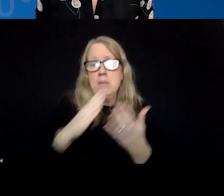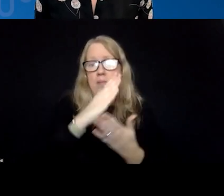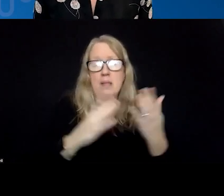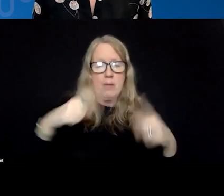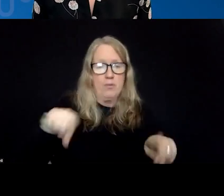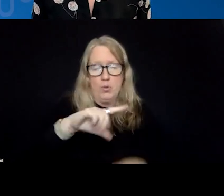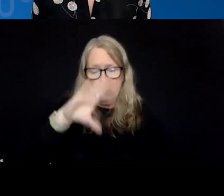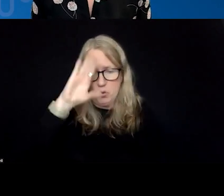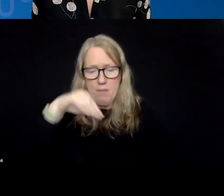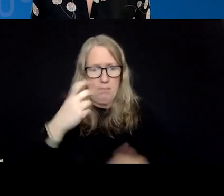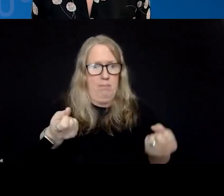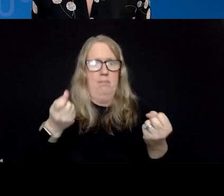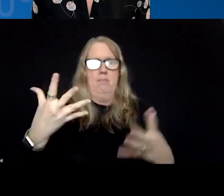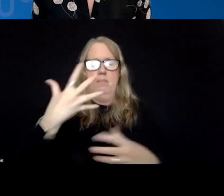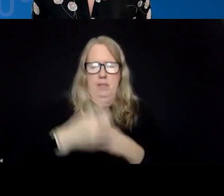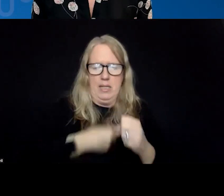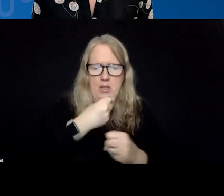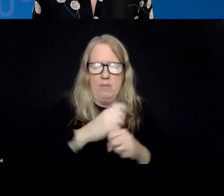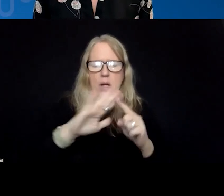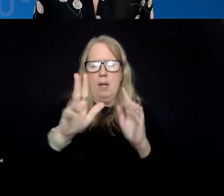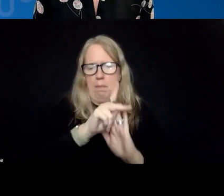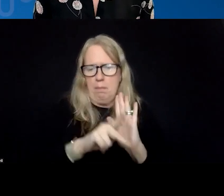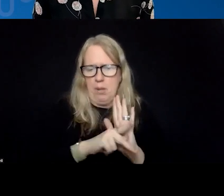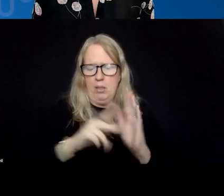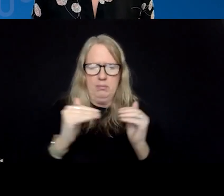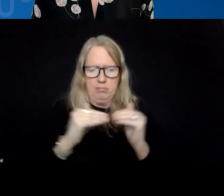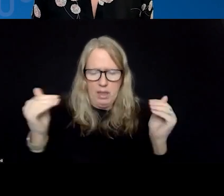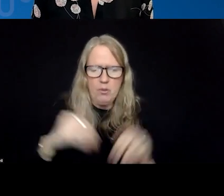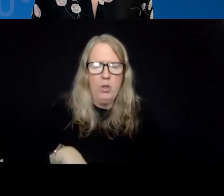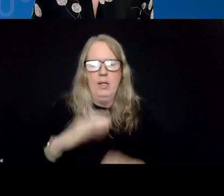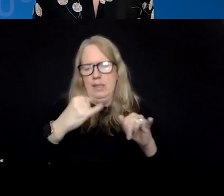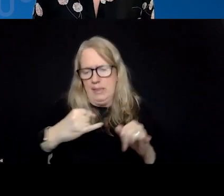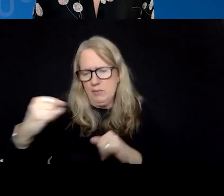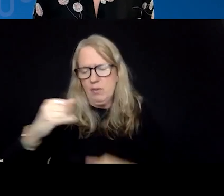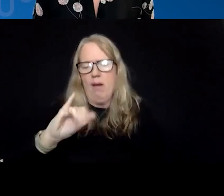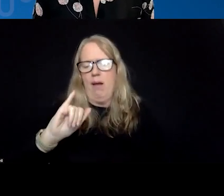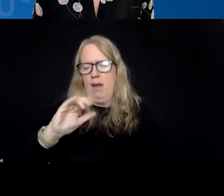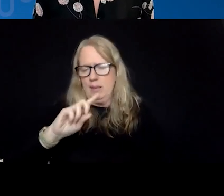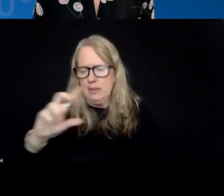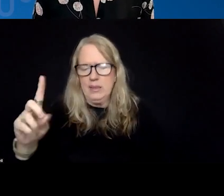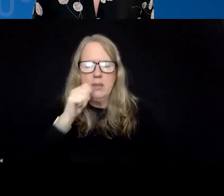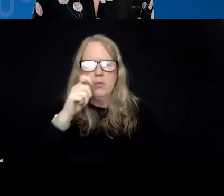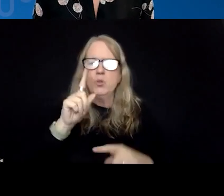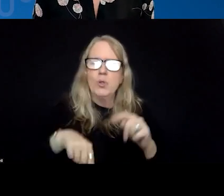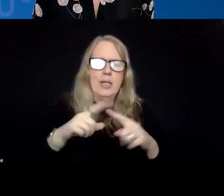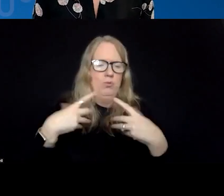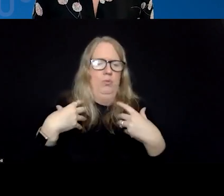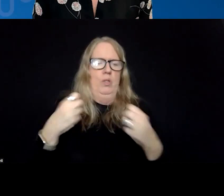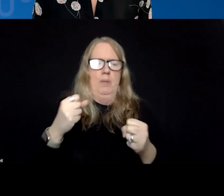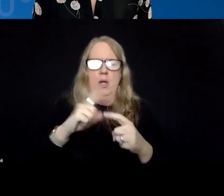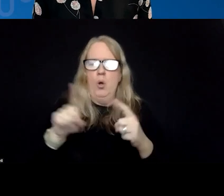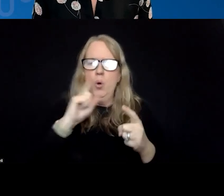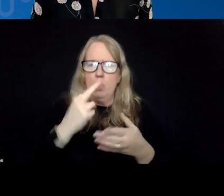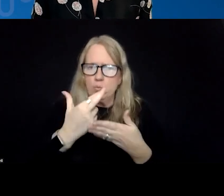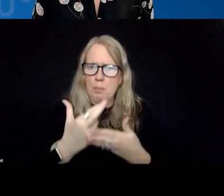for many years at the federal policy level, there was a presumption that individuals with IDD couldn't benefit from restorative or rehabilitative services.